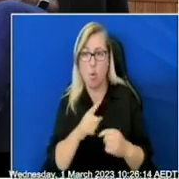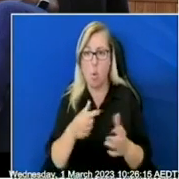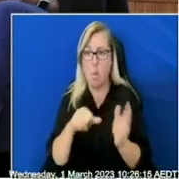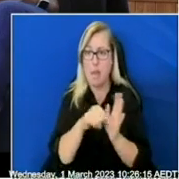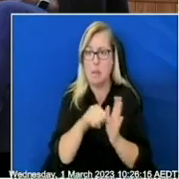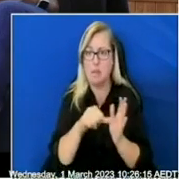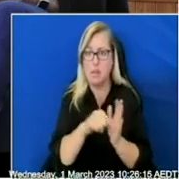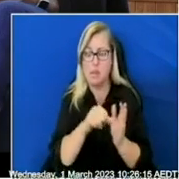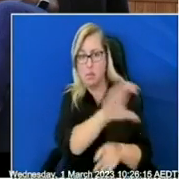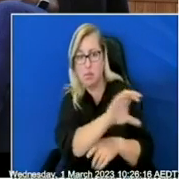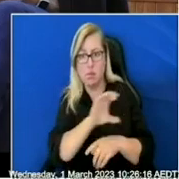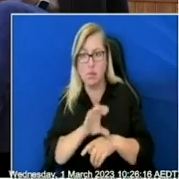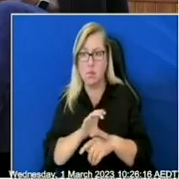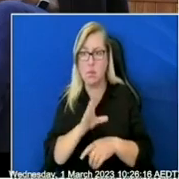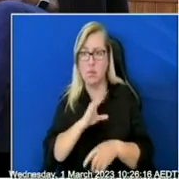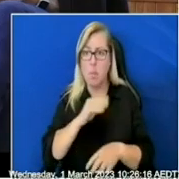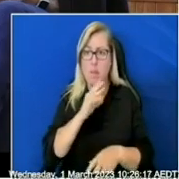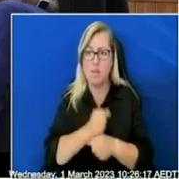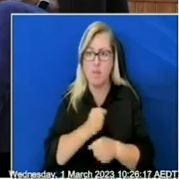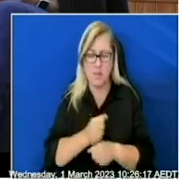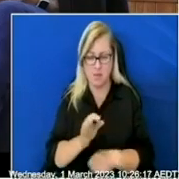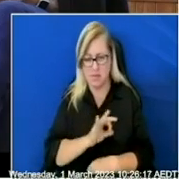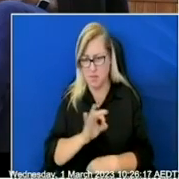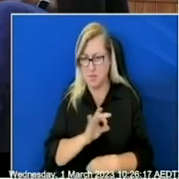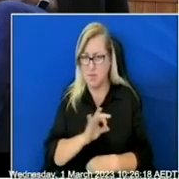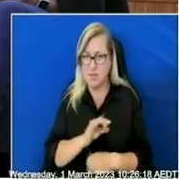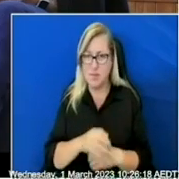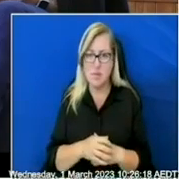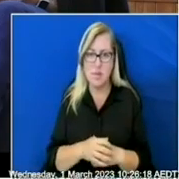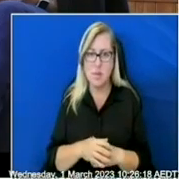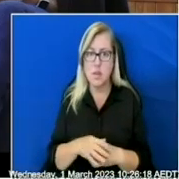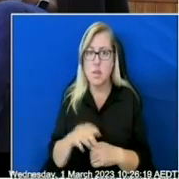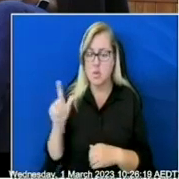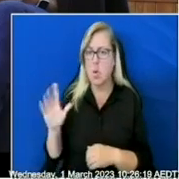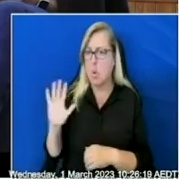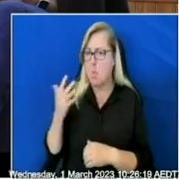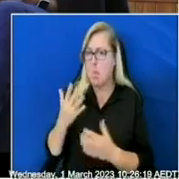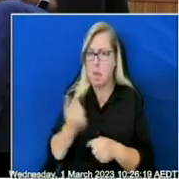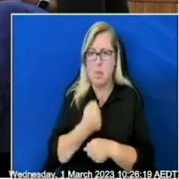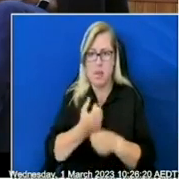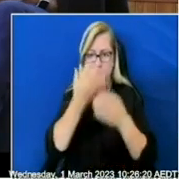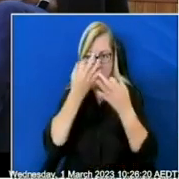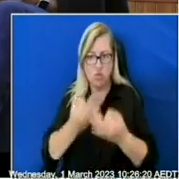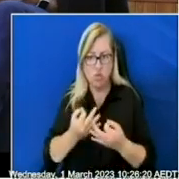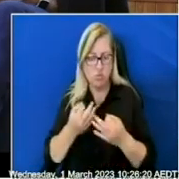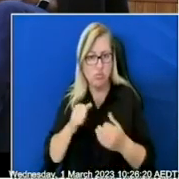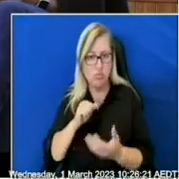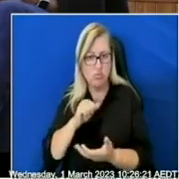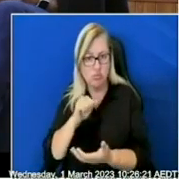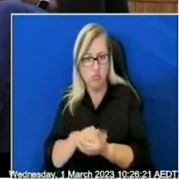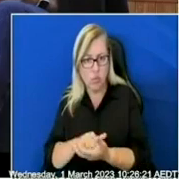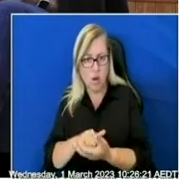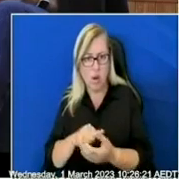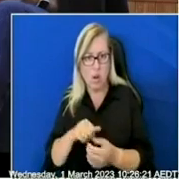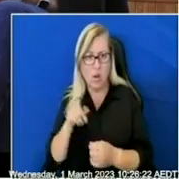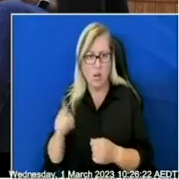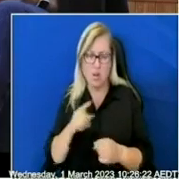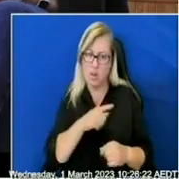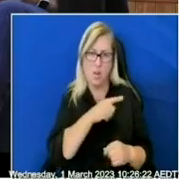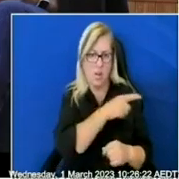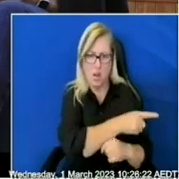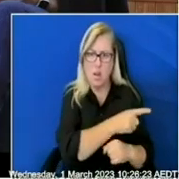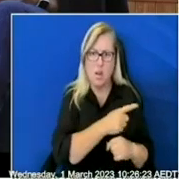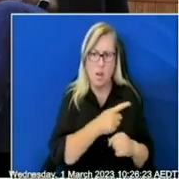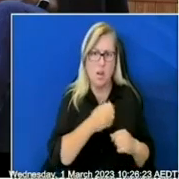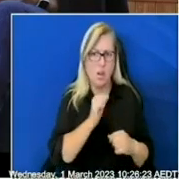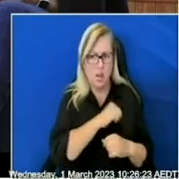Yeah, so the decision was made, wasn't it, that, you know, there's just a... There was already Already done. You didn't matter